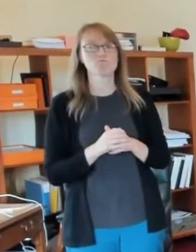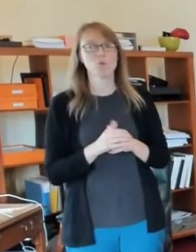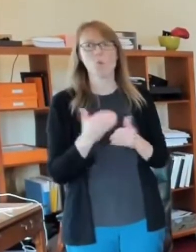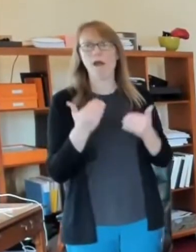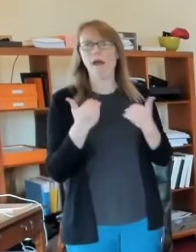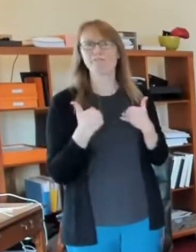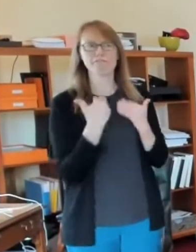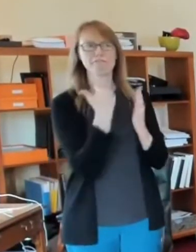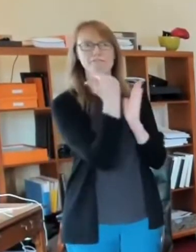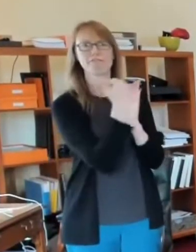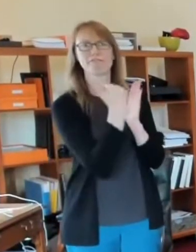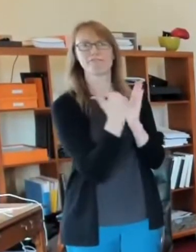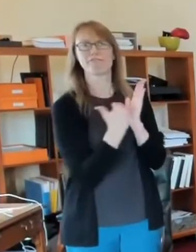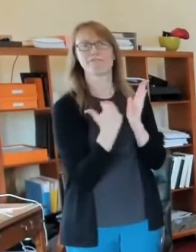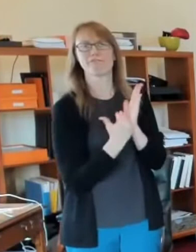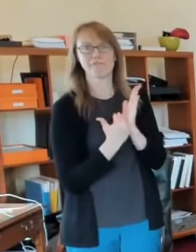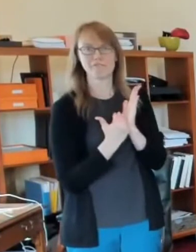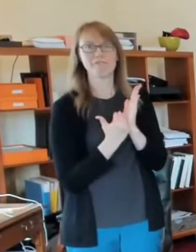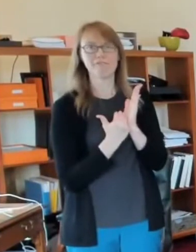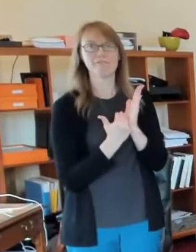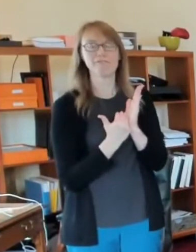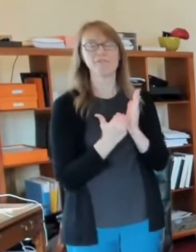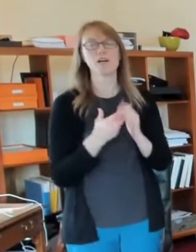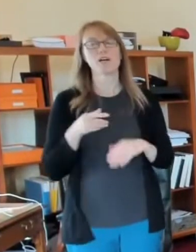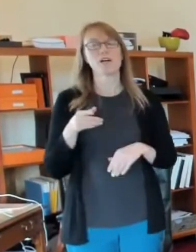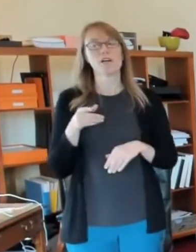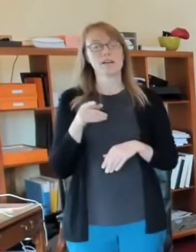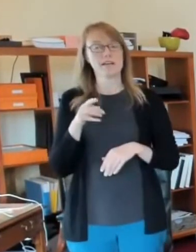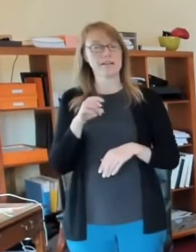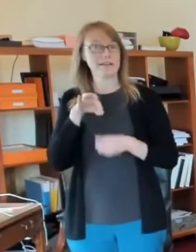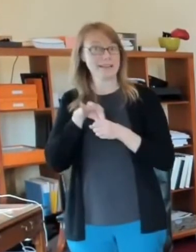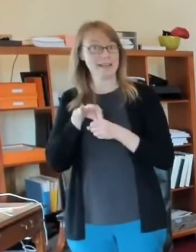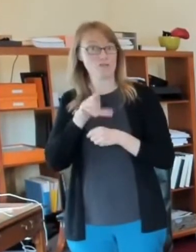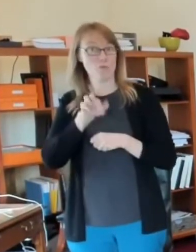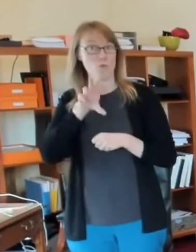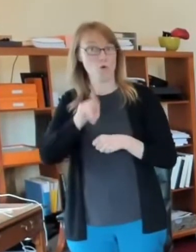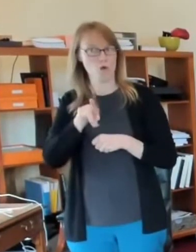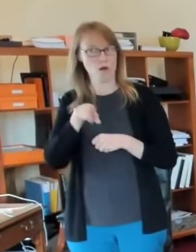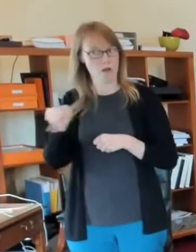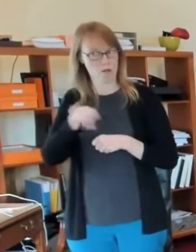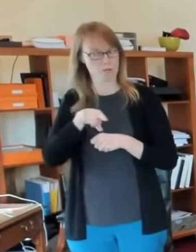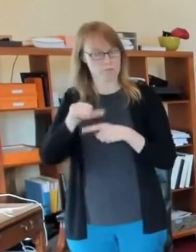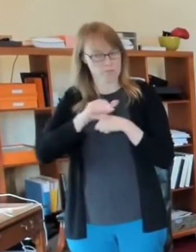sure that everyone can vote safely on August the 4th